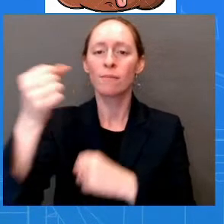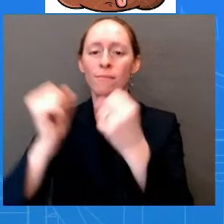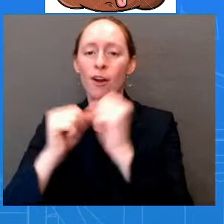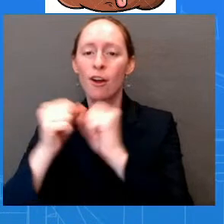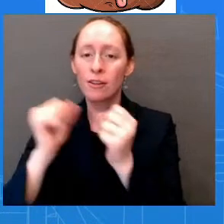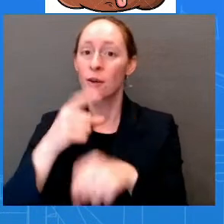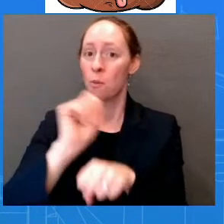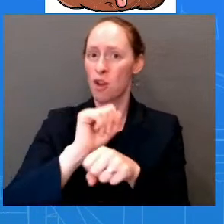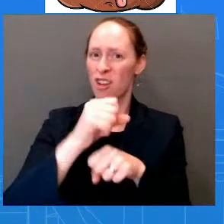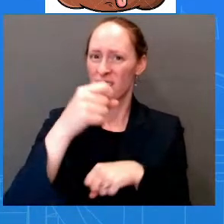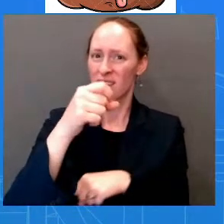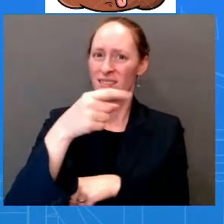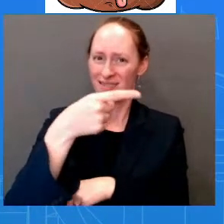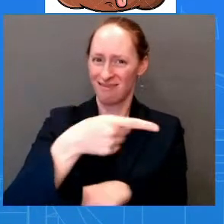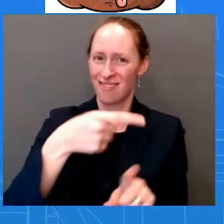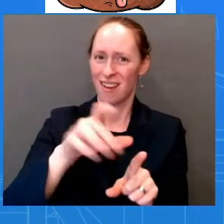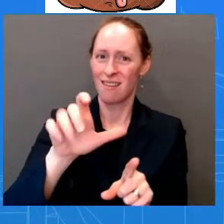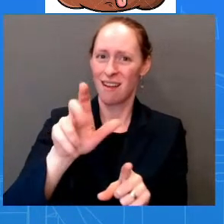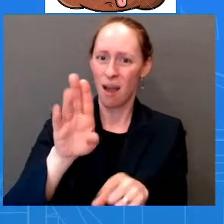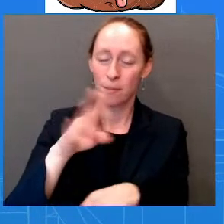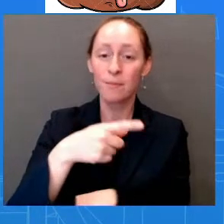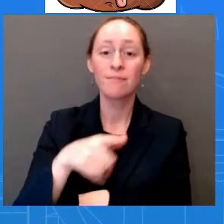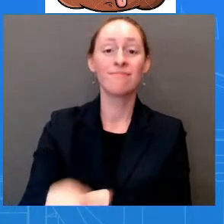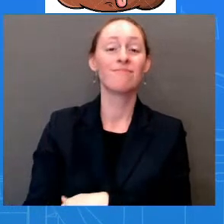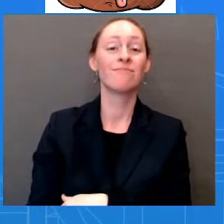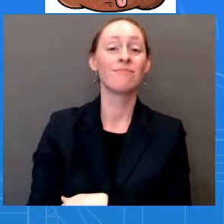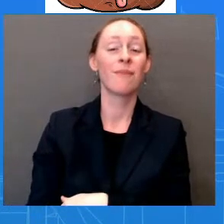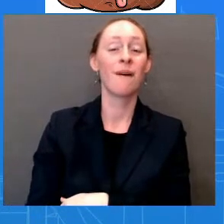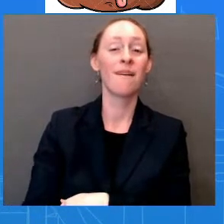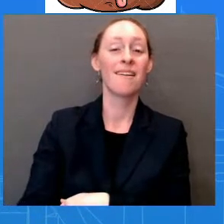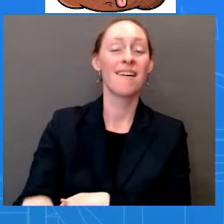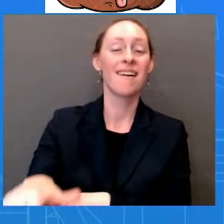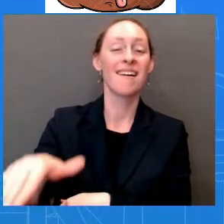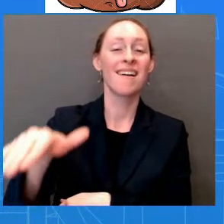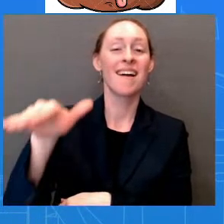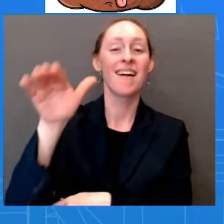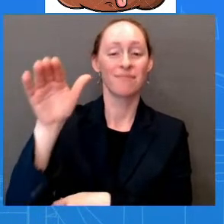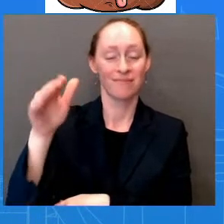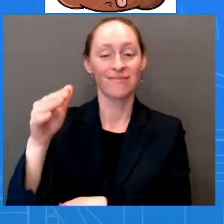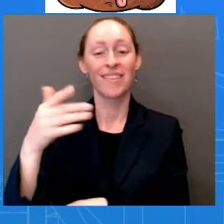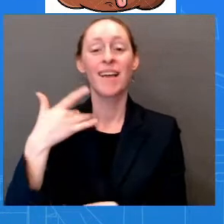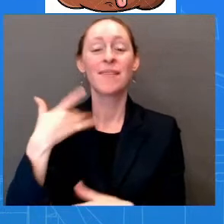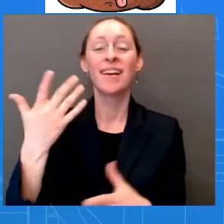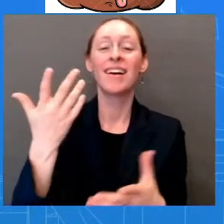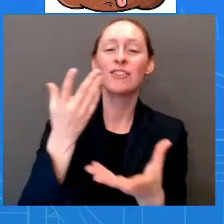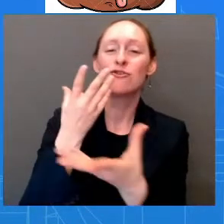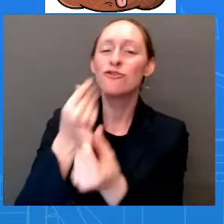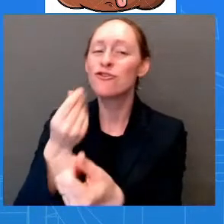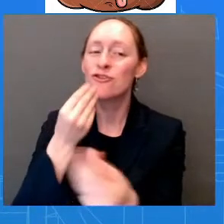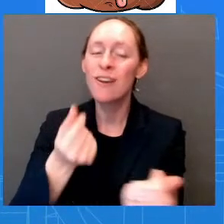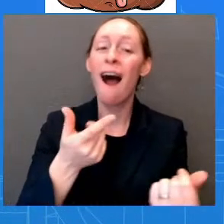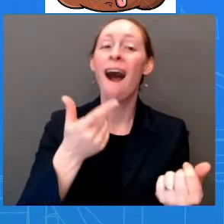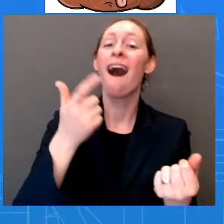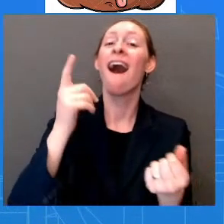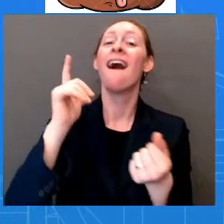as a child and found joy in performing. Daniel's mother, Sabrina, was one of his biggest fans and